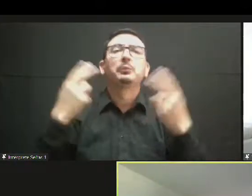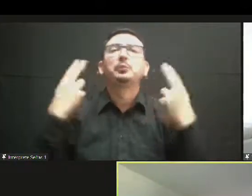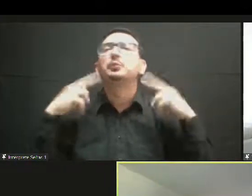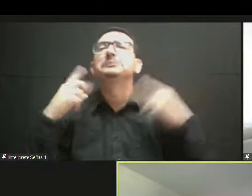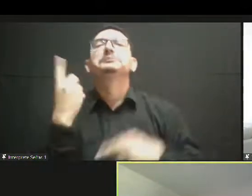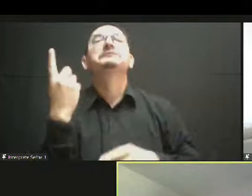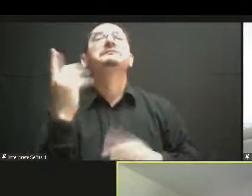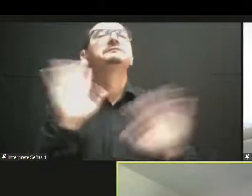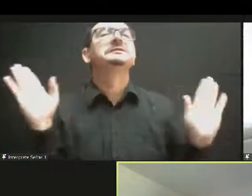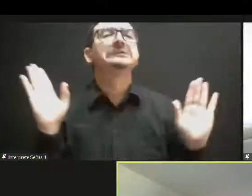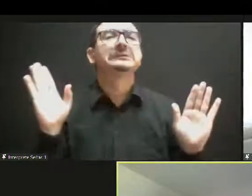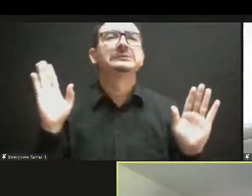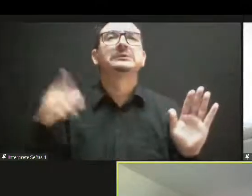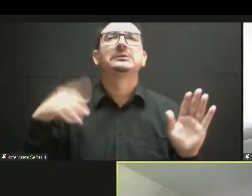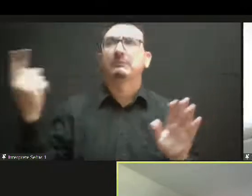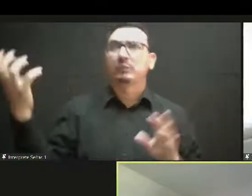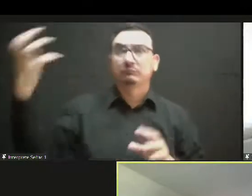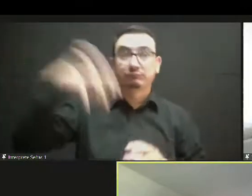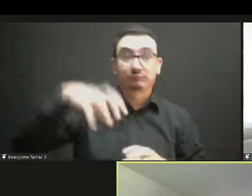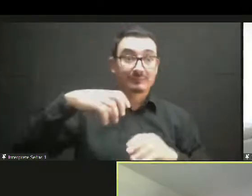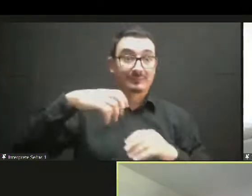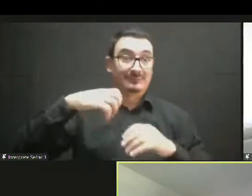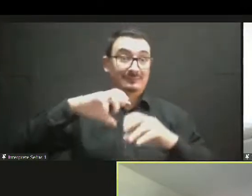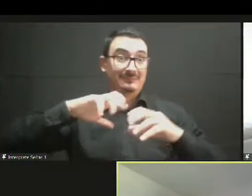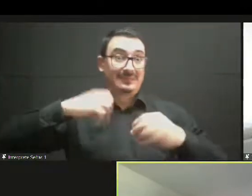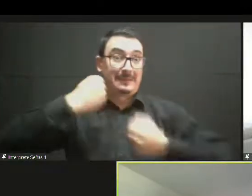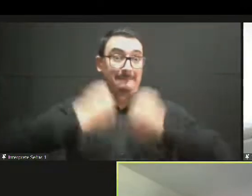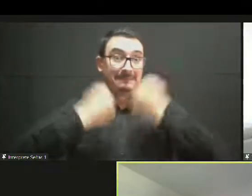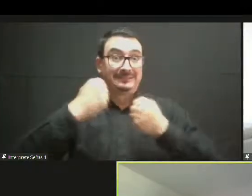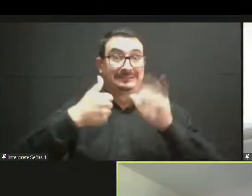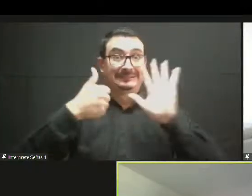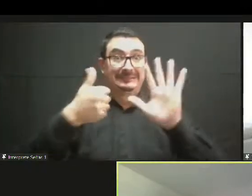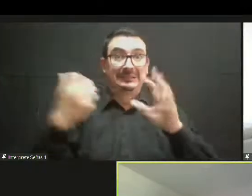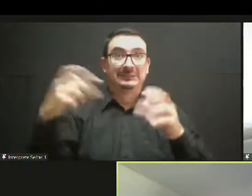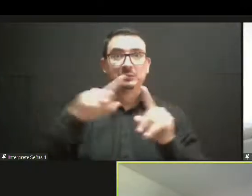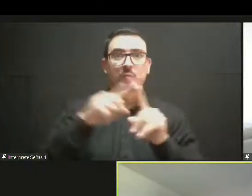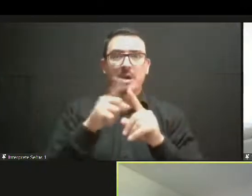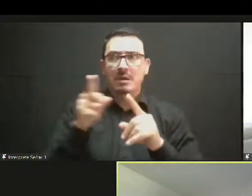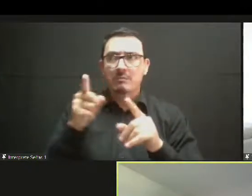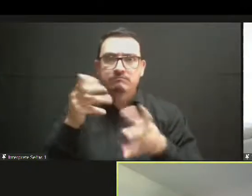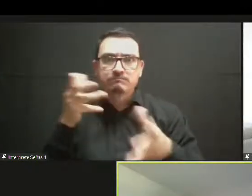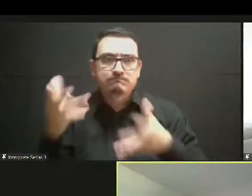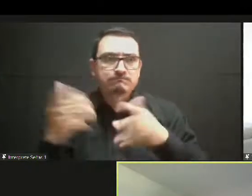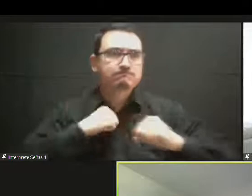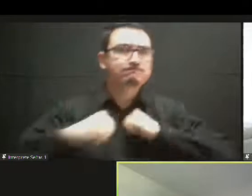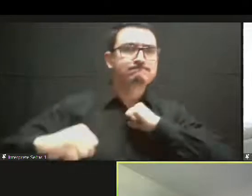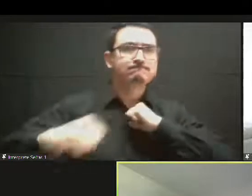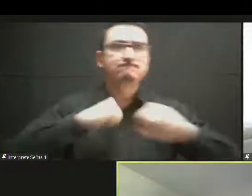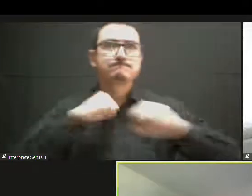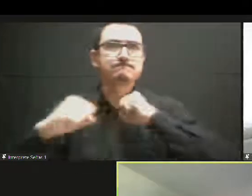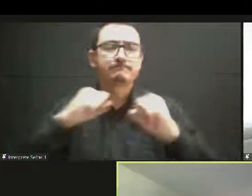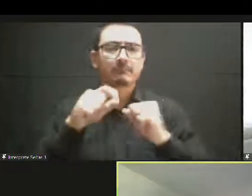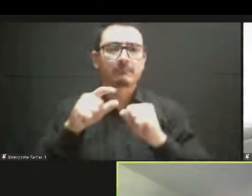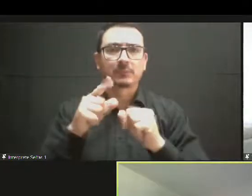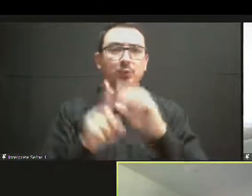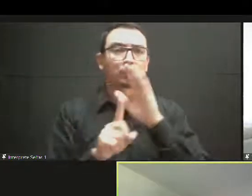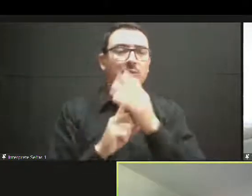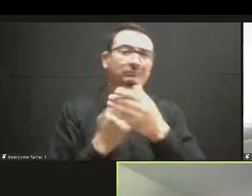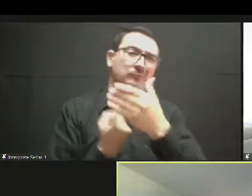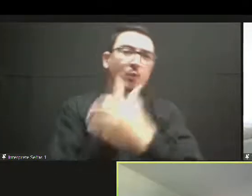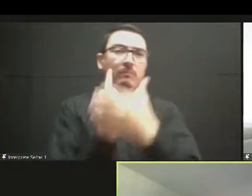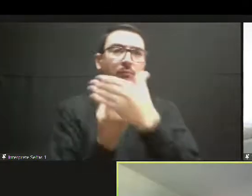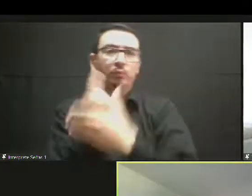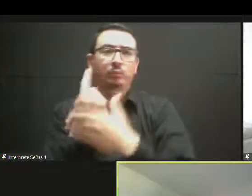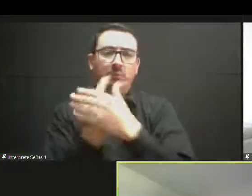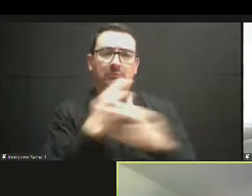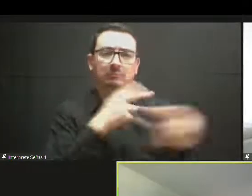services. What has been the opportunity for Costa Rica? It's talent. Actually, the service industry has grown